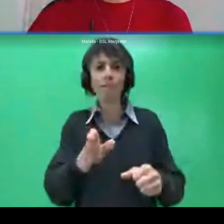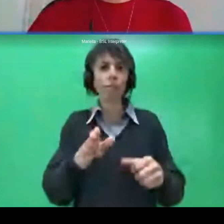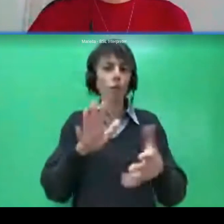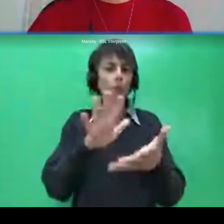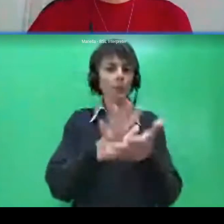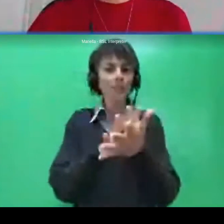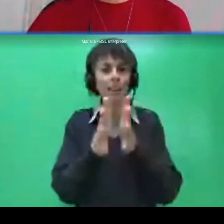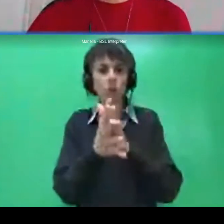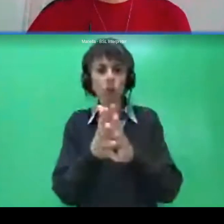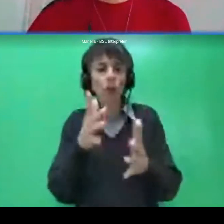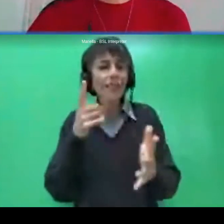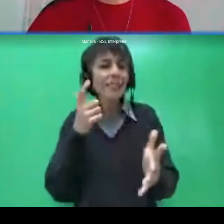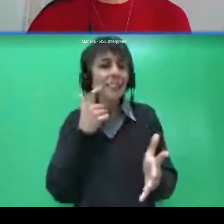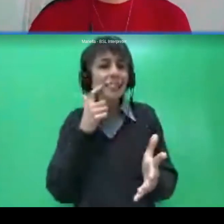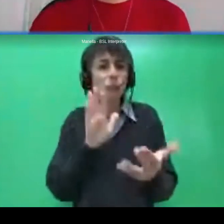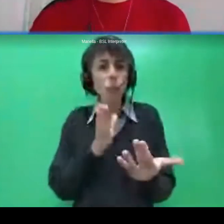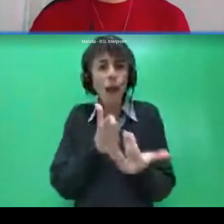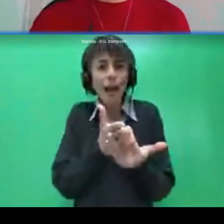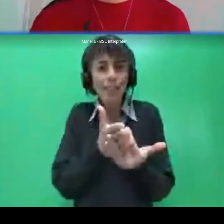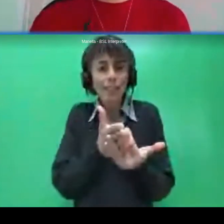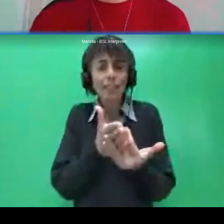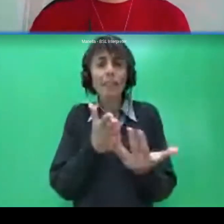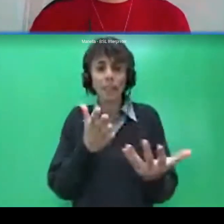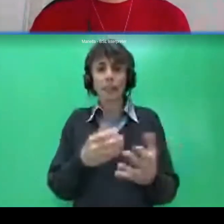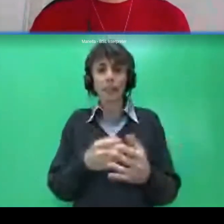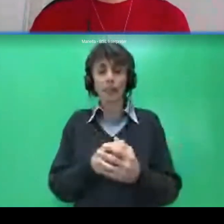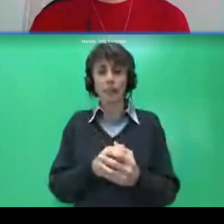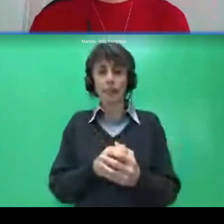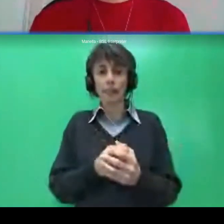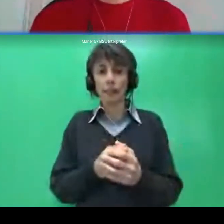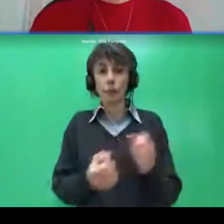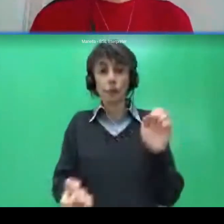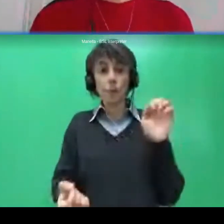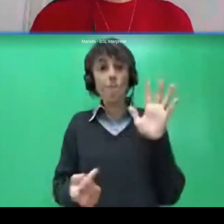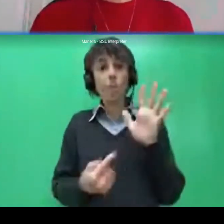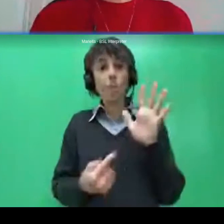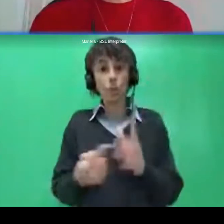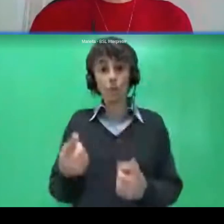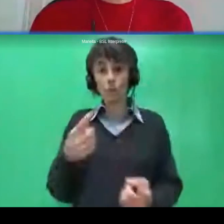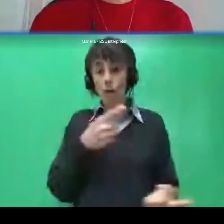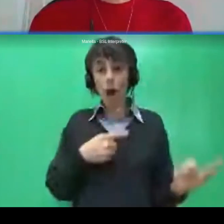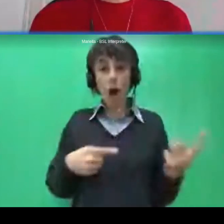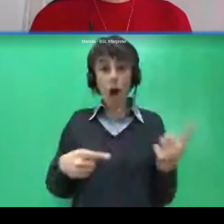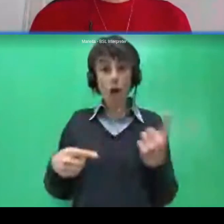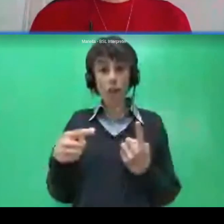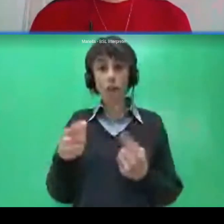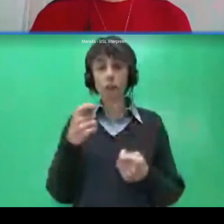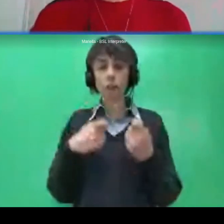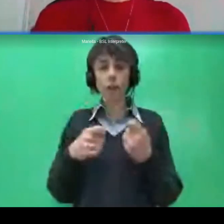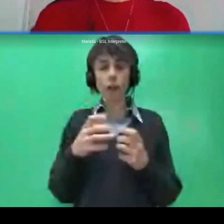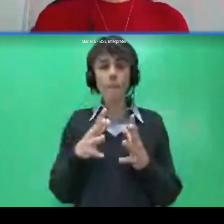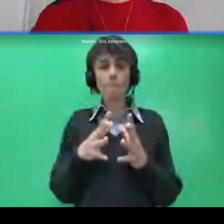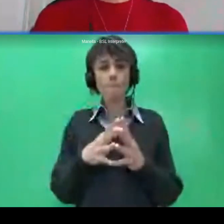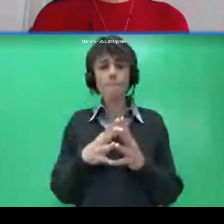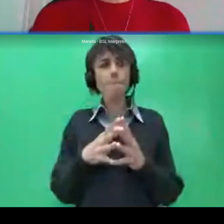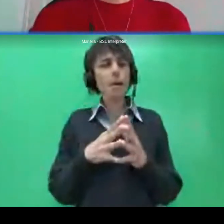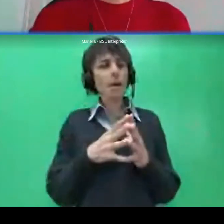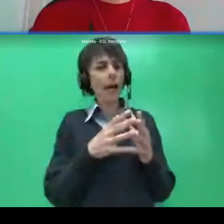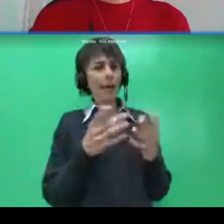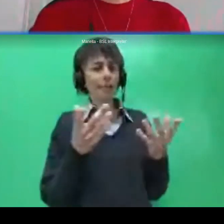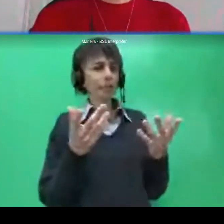it was more important in this phase for us to be a little bit more prescriptive with our audience.